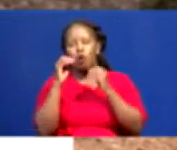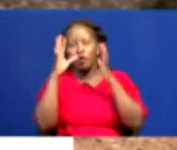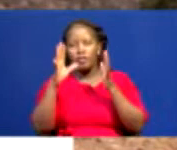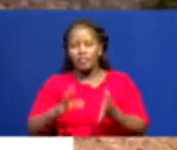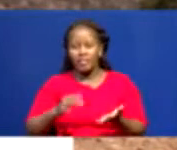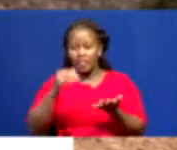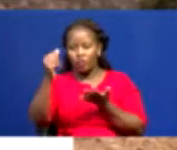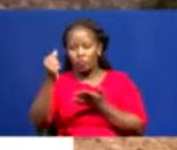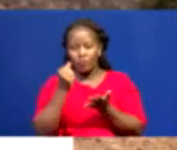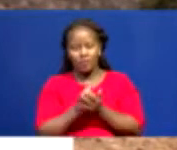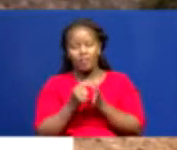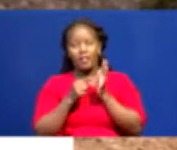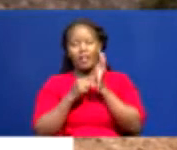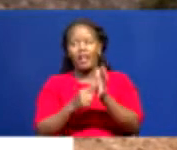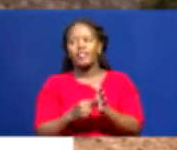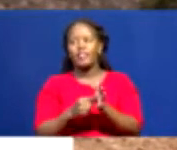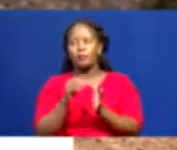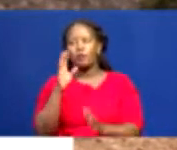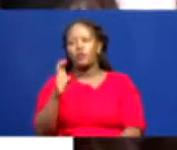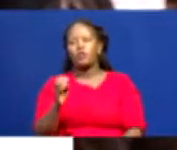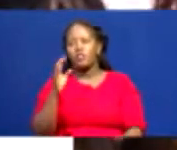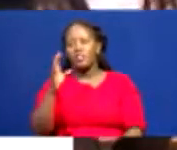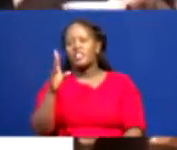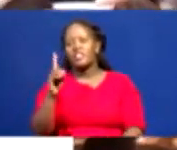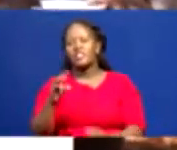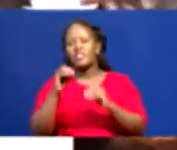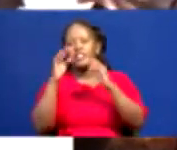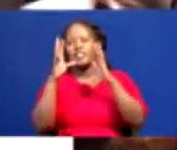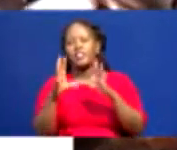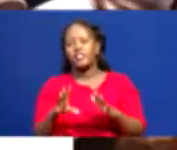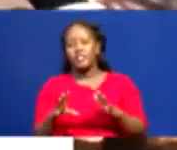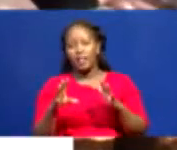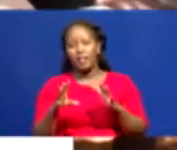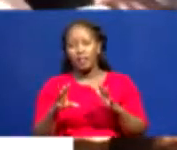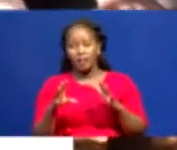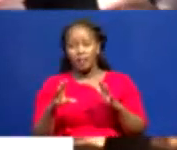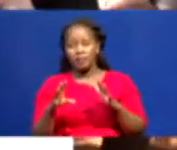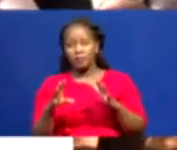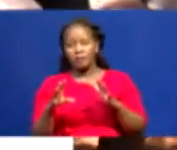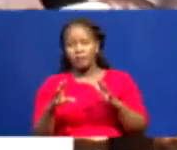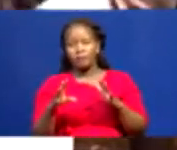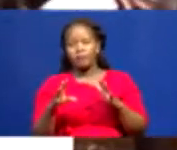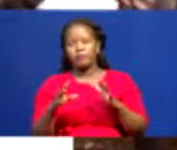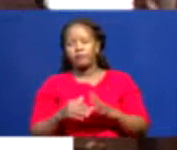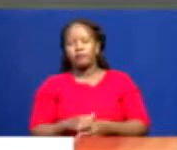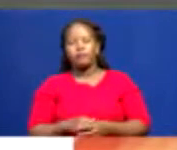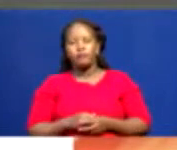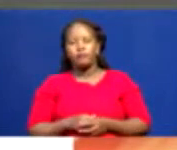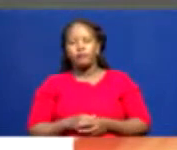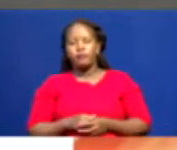na saidi mwalimu ya ECD. John Junge for Lunchtime News.